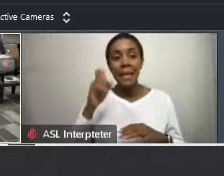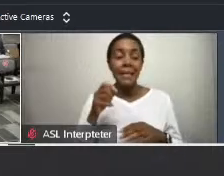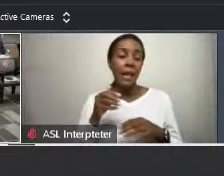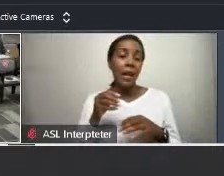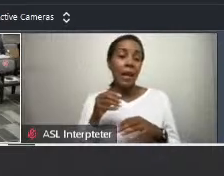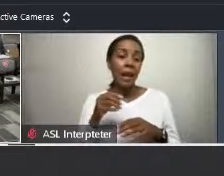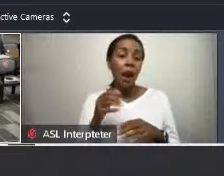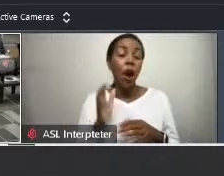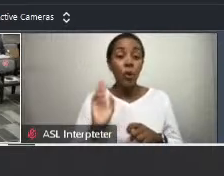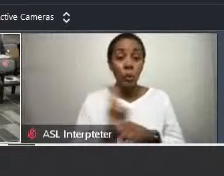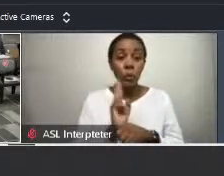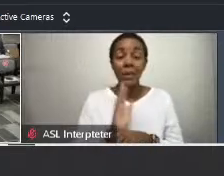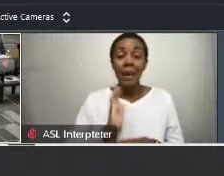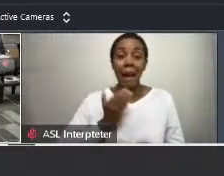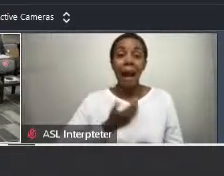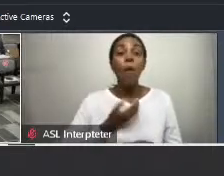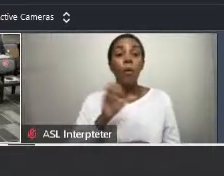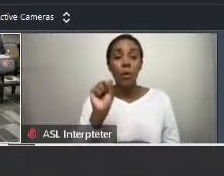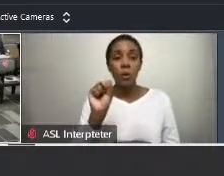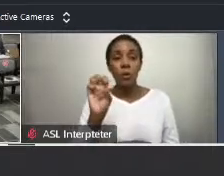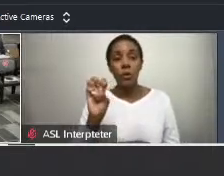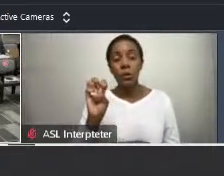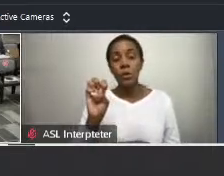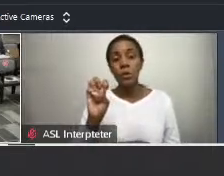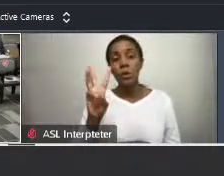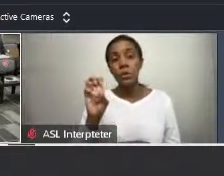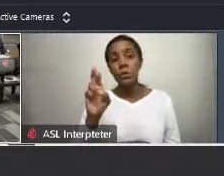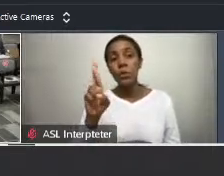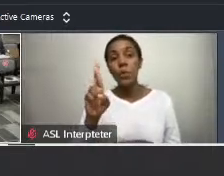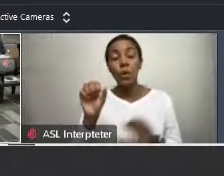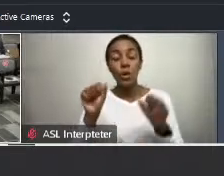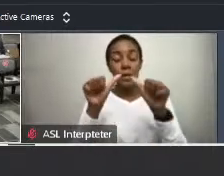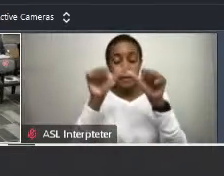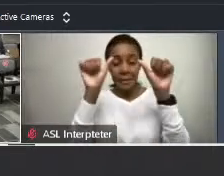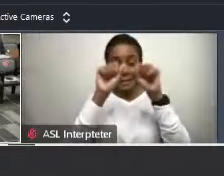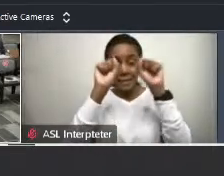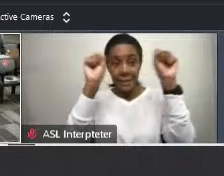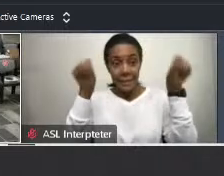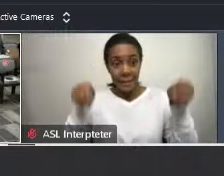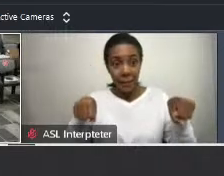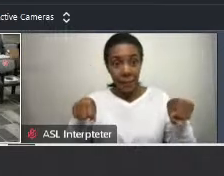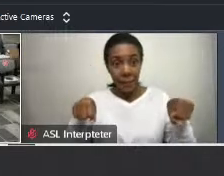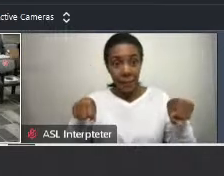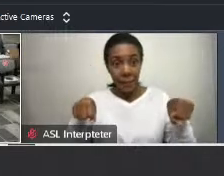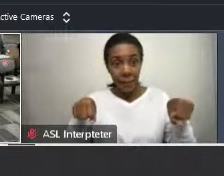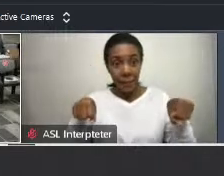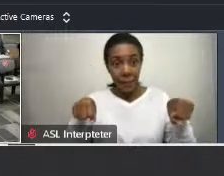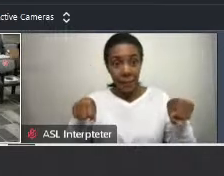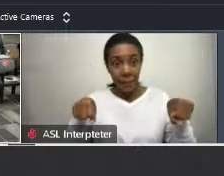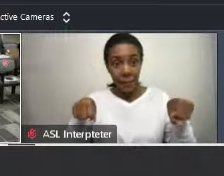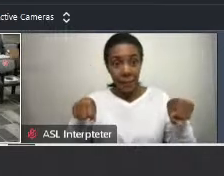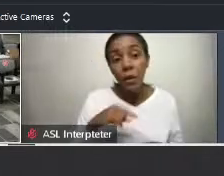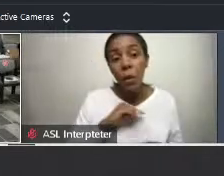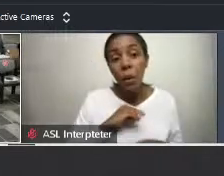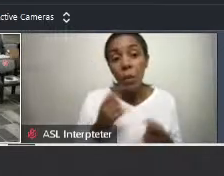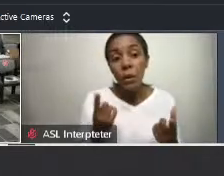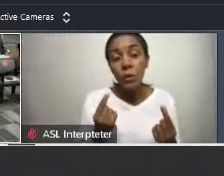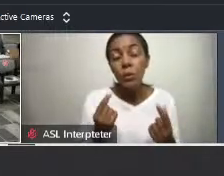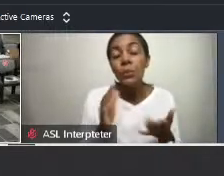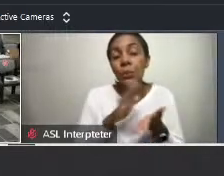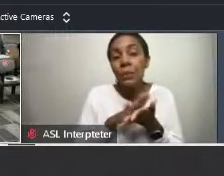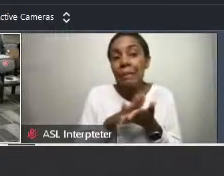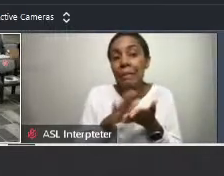sanitary sewer system. The goal being that our biological process can, through what we do, help clean it